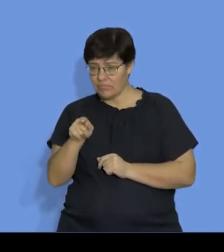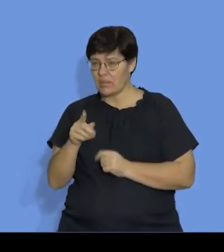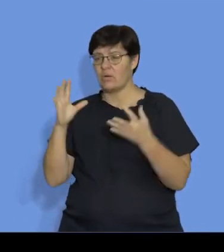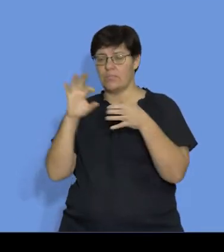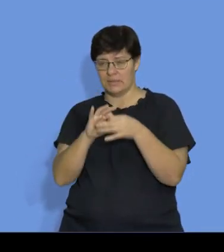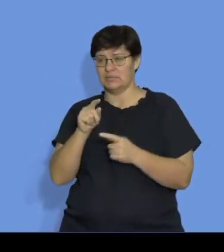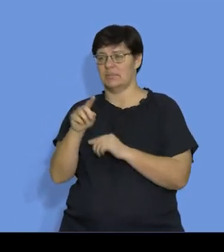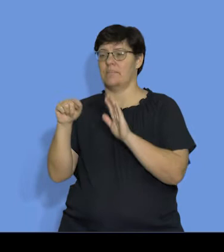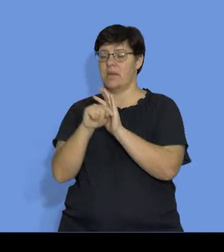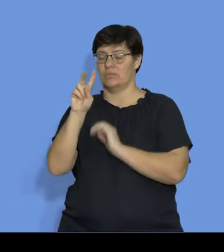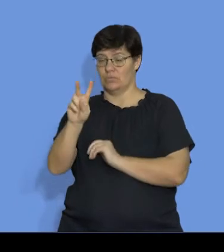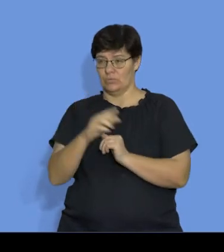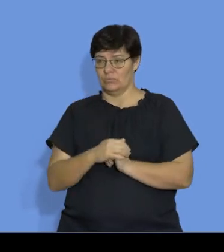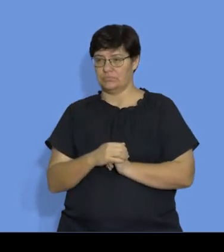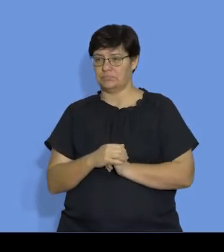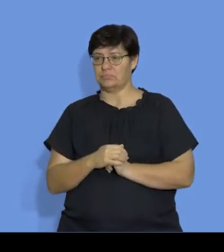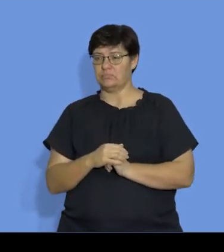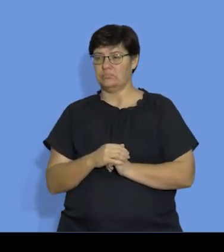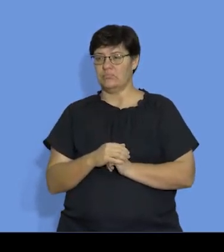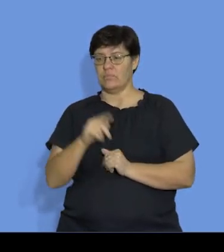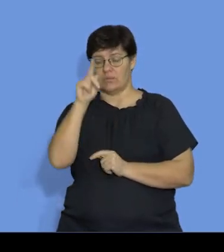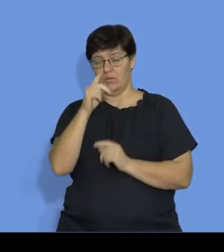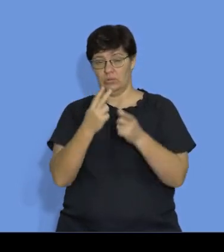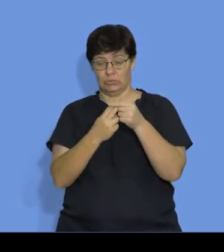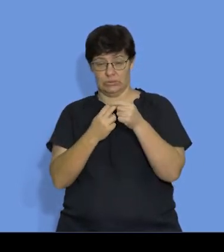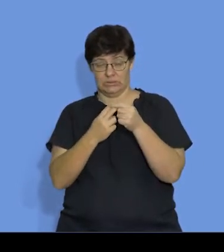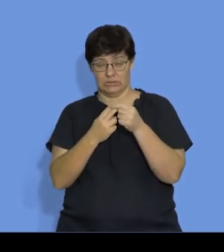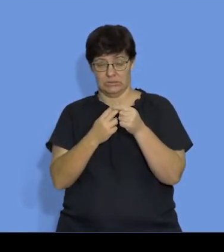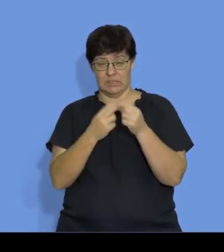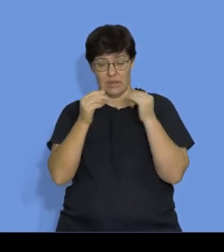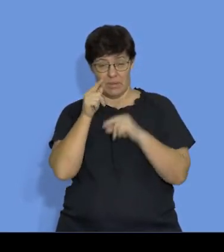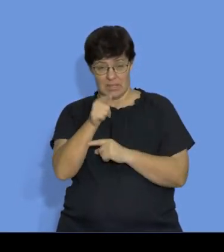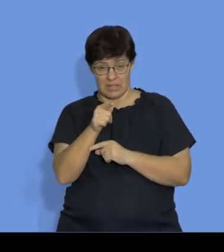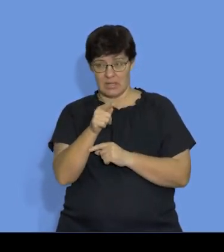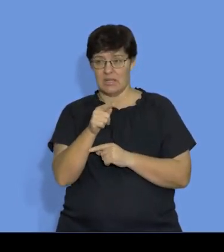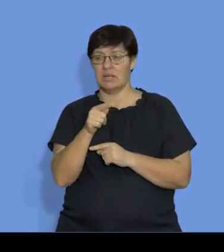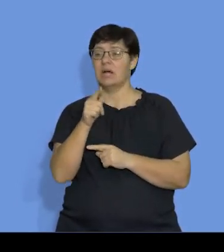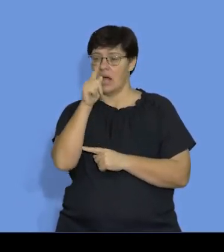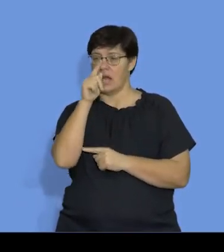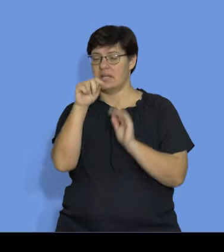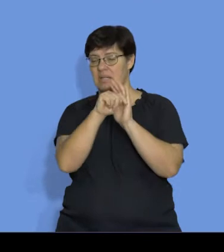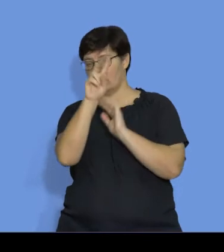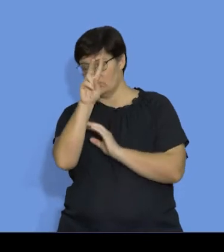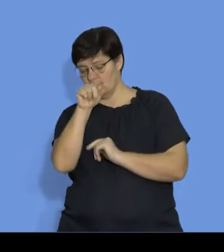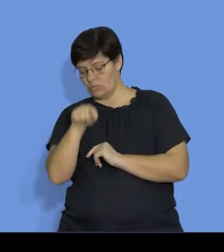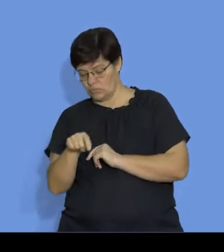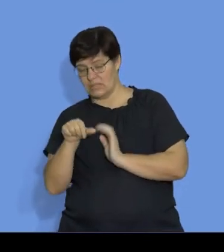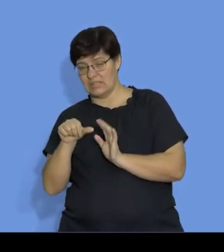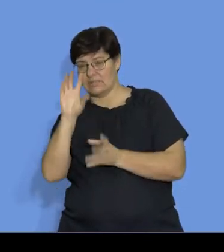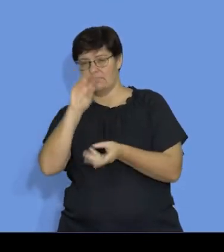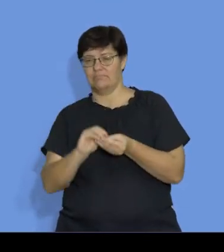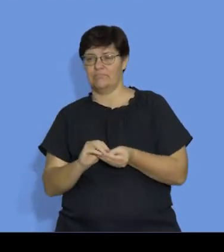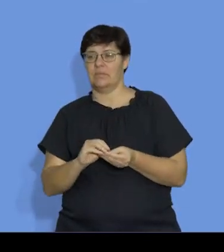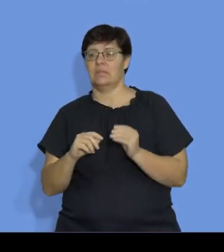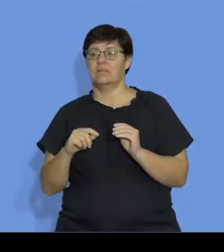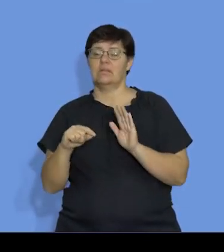it's -2, right? Now, the unit oxidation number of oxygen is -2. Then for oxygen, the total